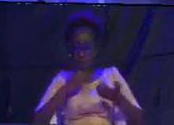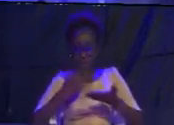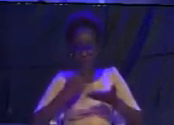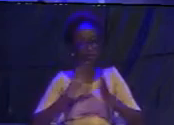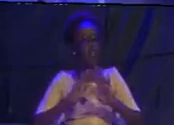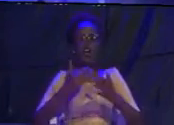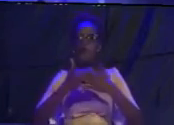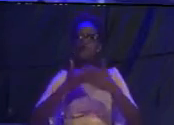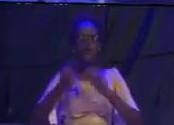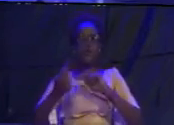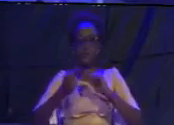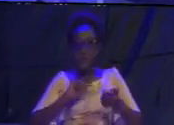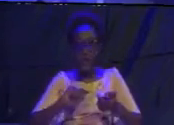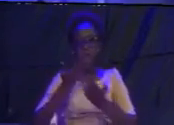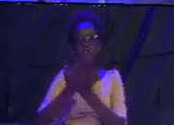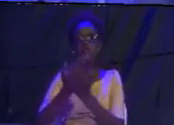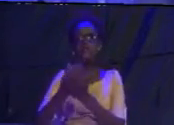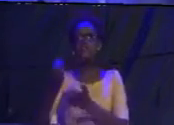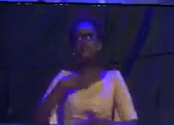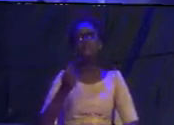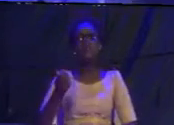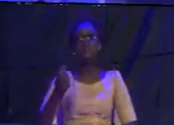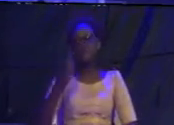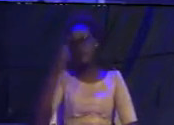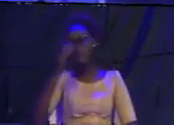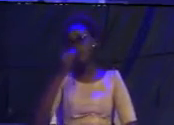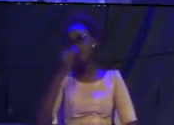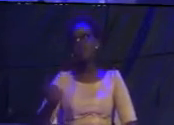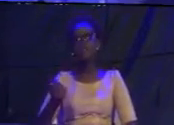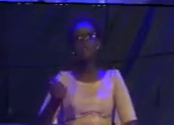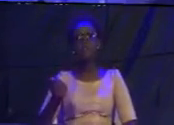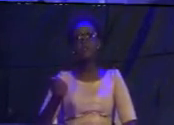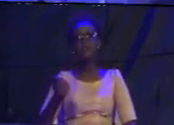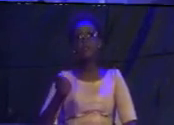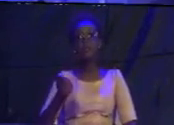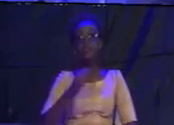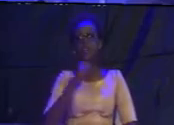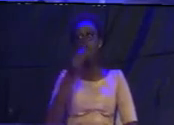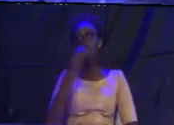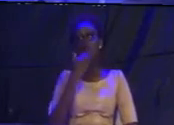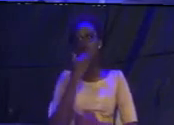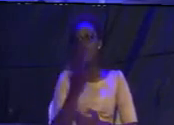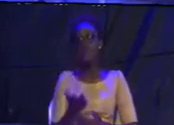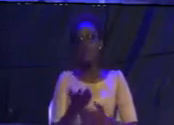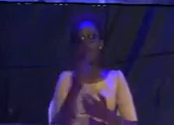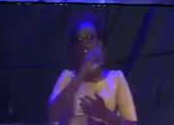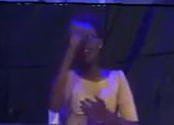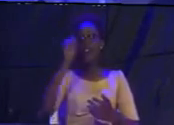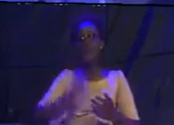When you want to talk to them about any business, they will tell you, please, I have no food first. Africa.